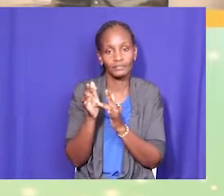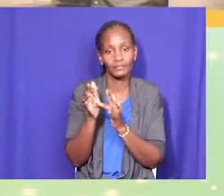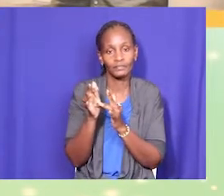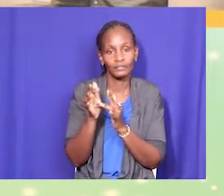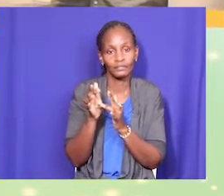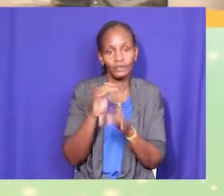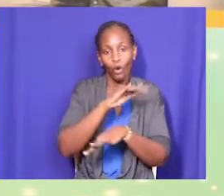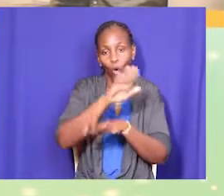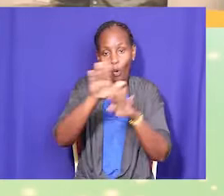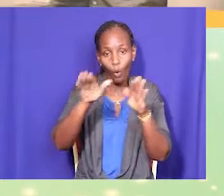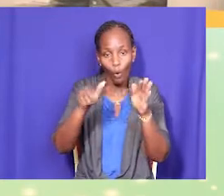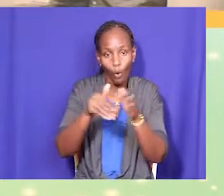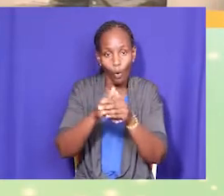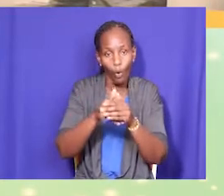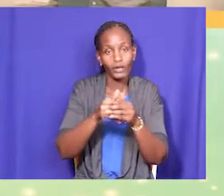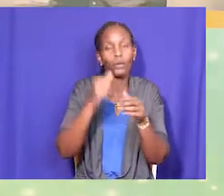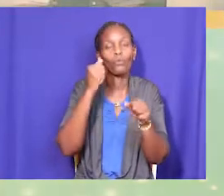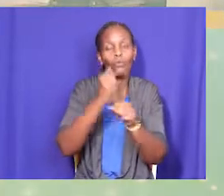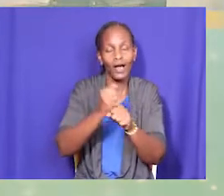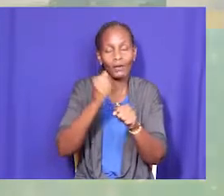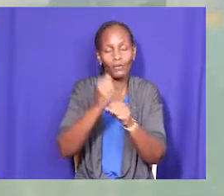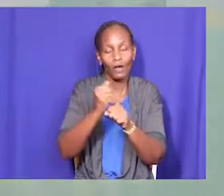They are all working.